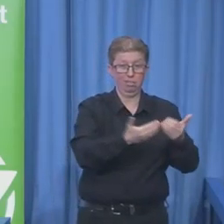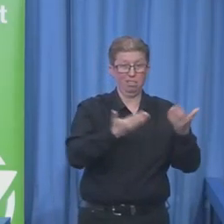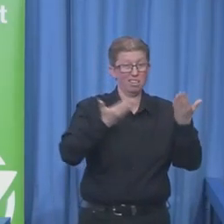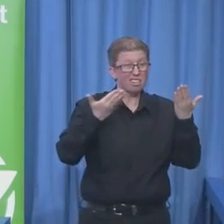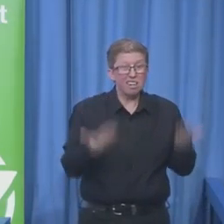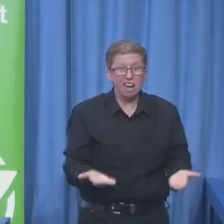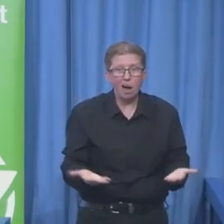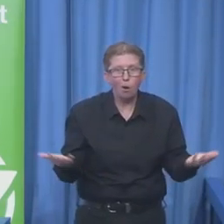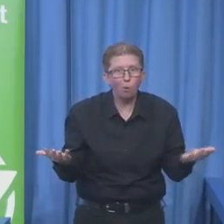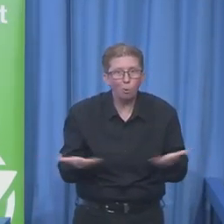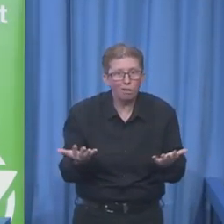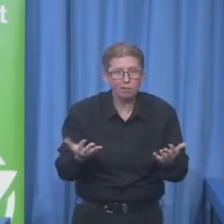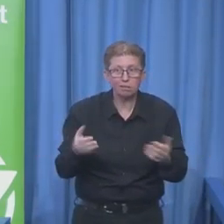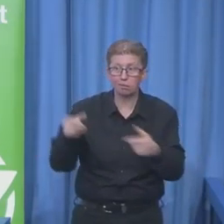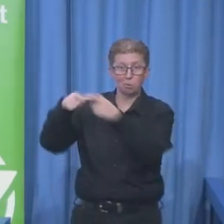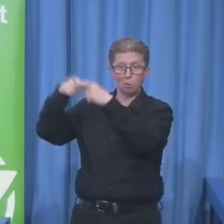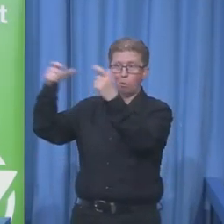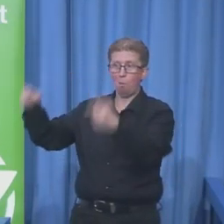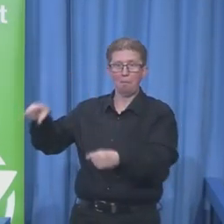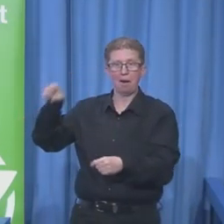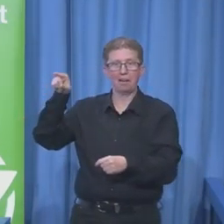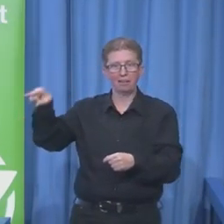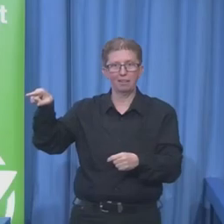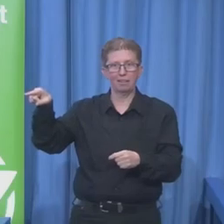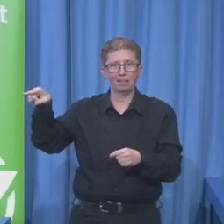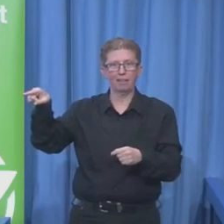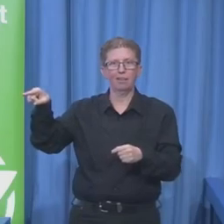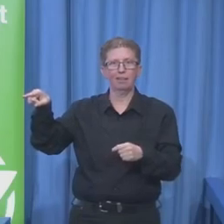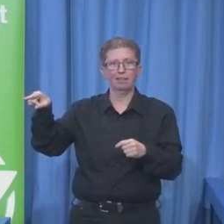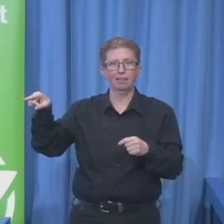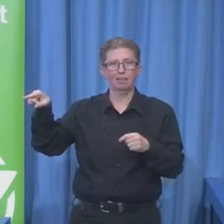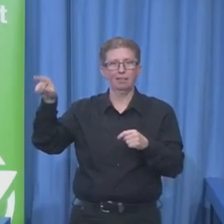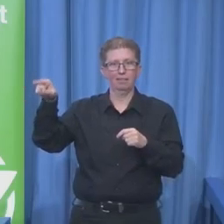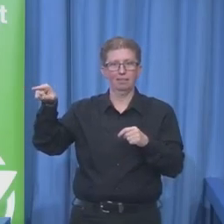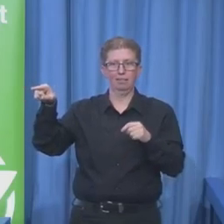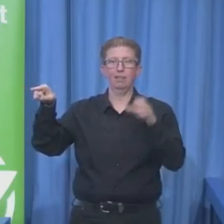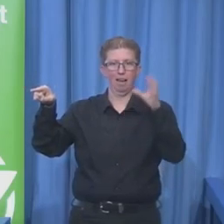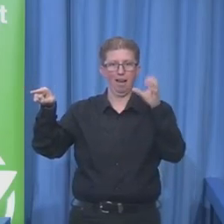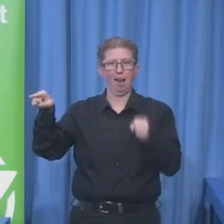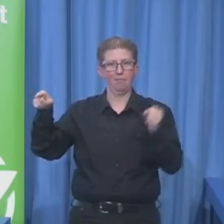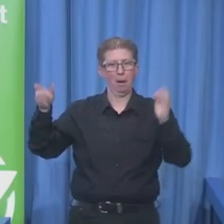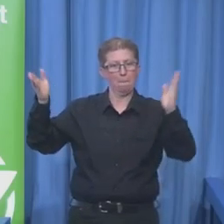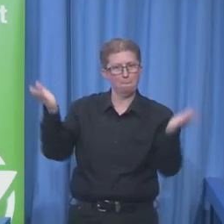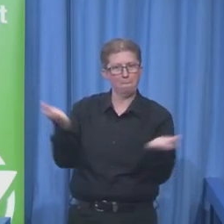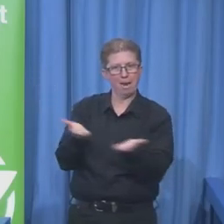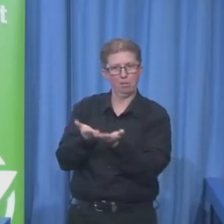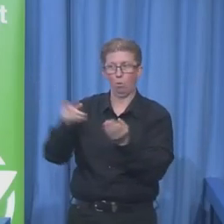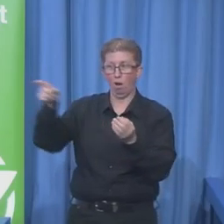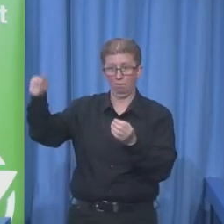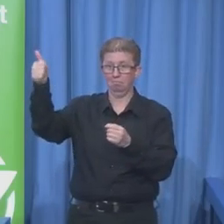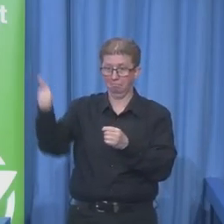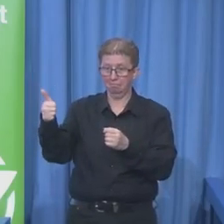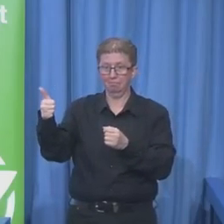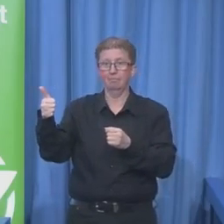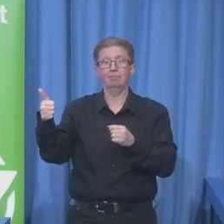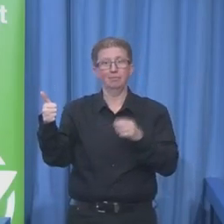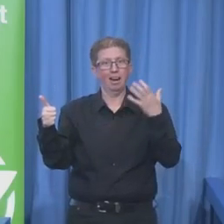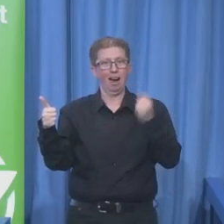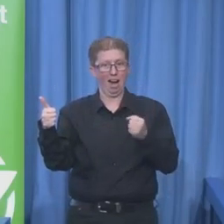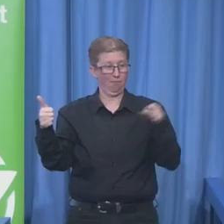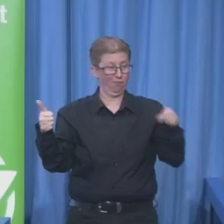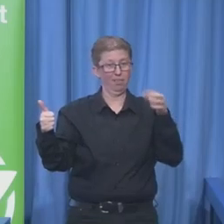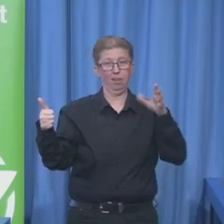if she needs guidance. But in fact, Mrs. L feels now very confident and secure and is working very